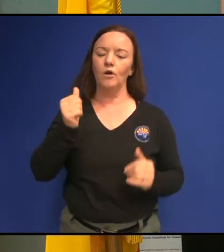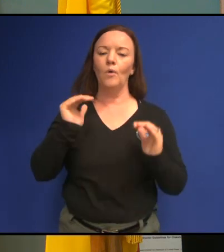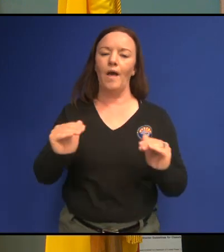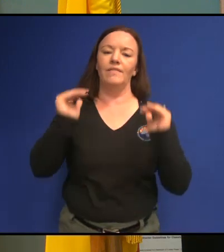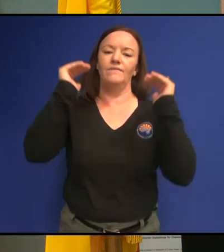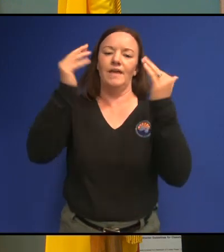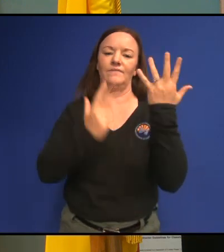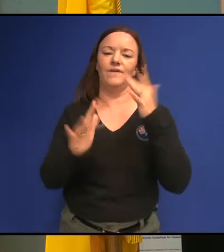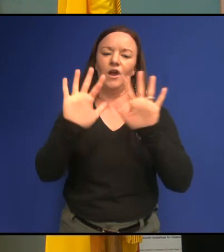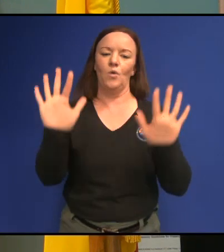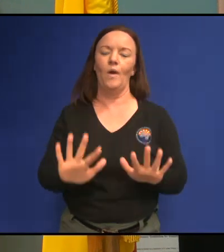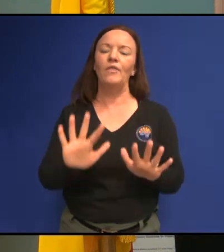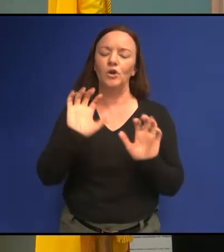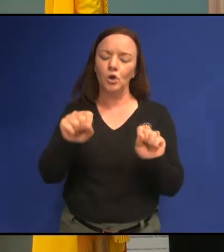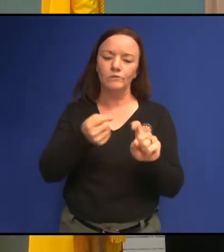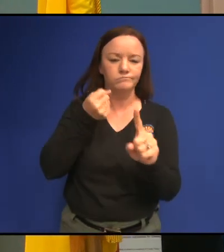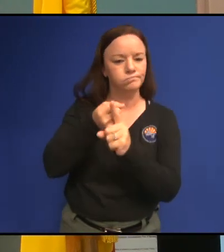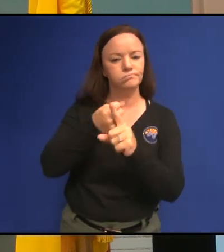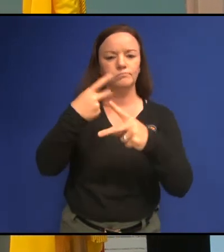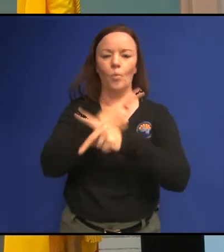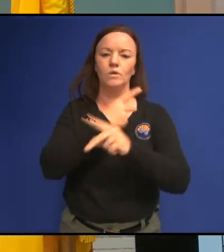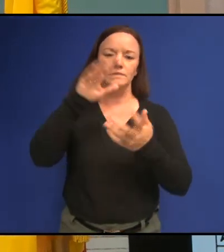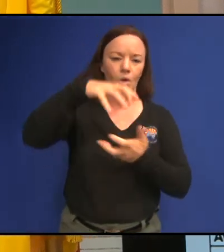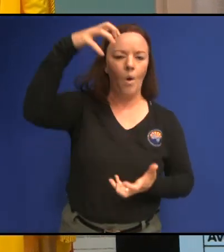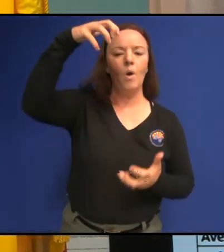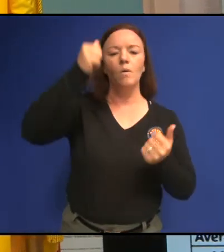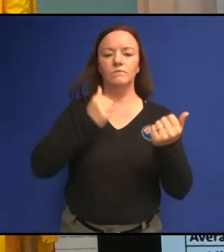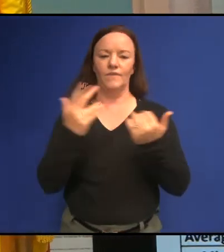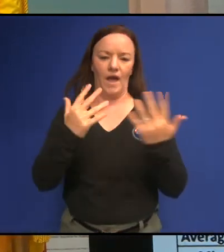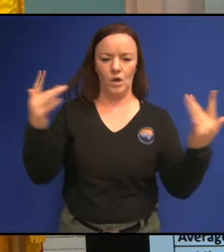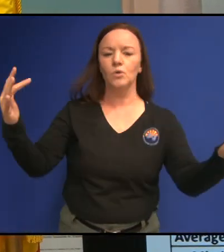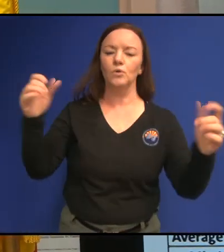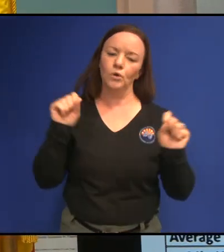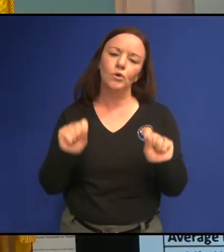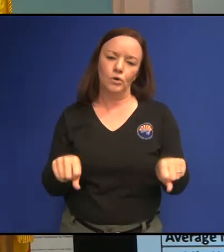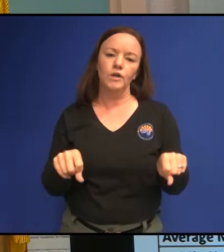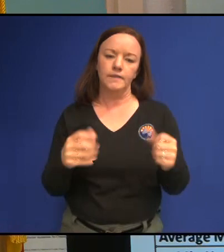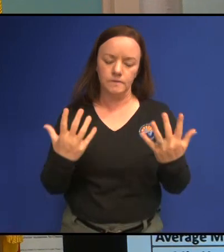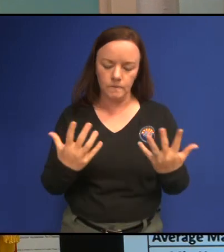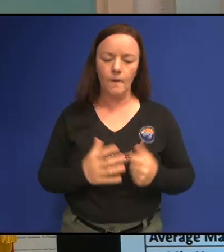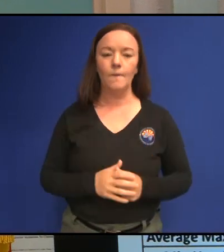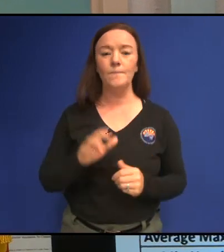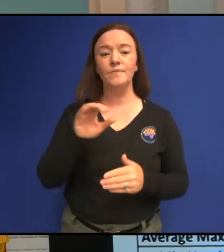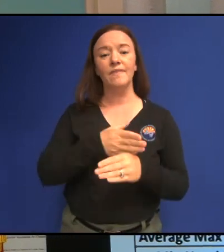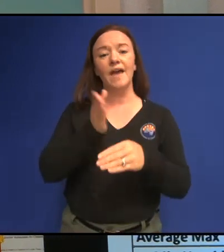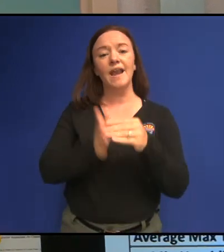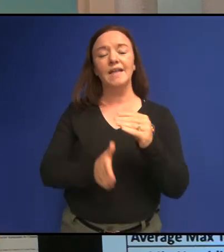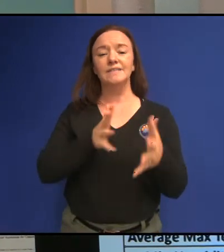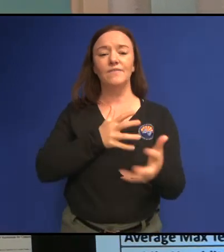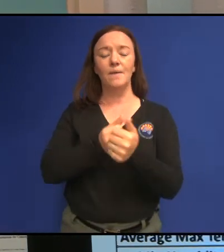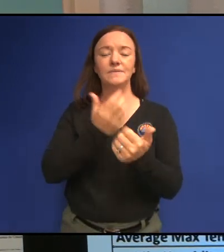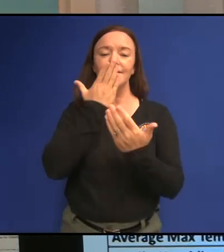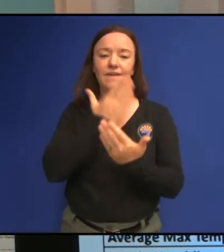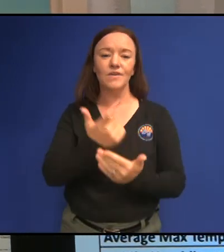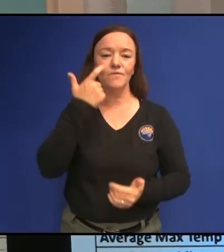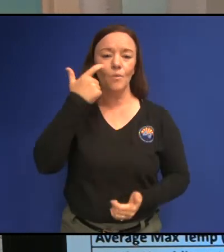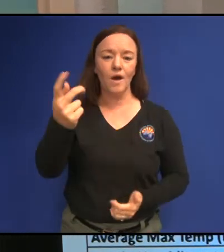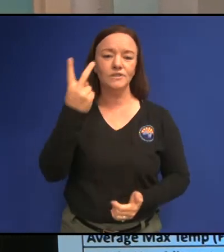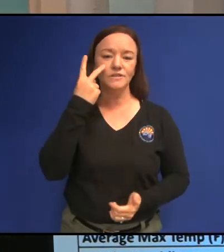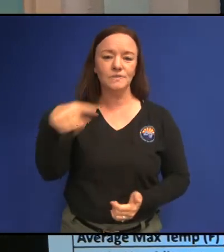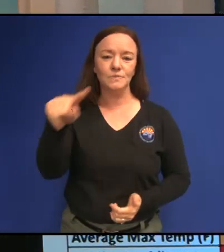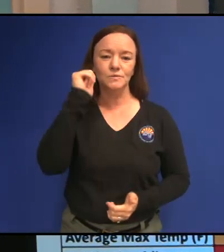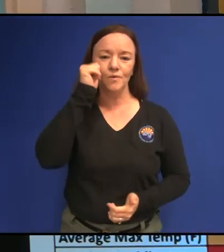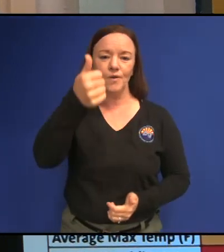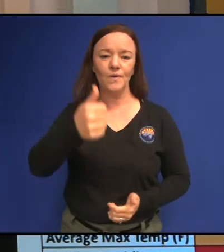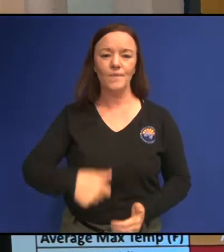us where we could see a lot more smoke and a lot more fire growth. So that'll end the update. Thank you for watching. We'll see you tomorrow.